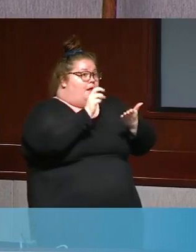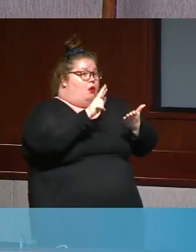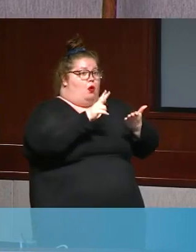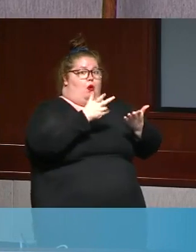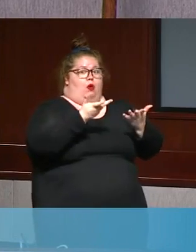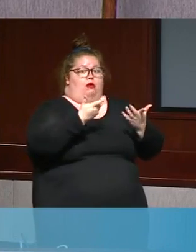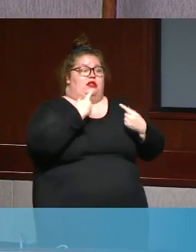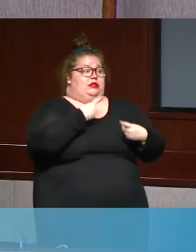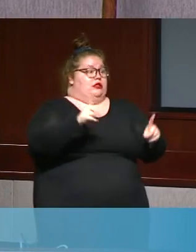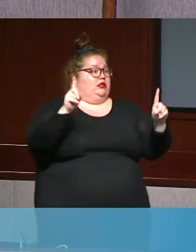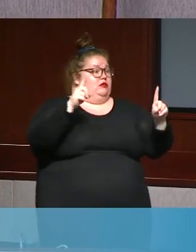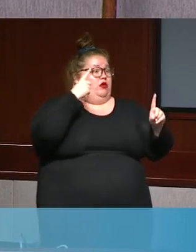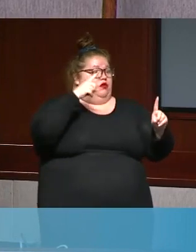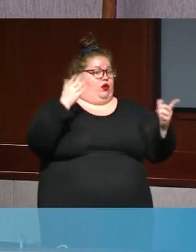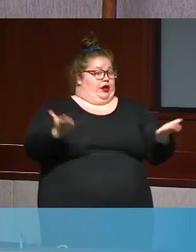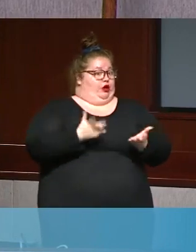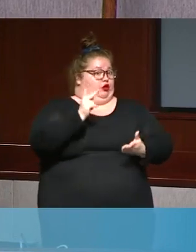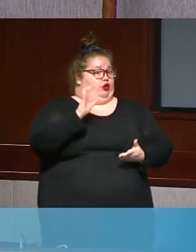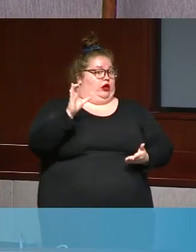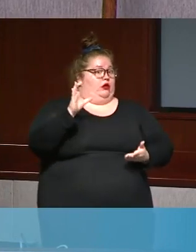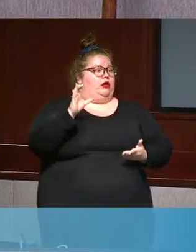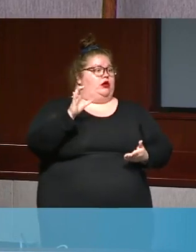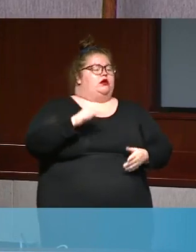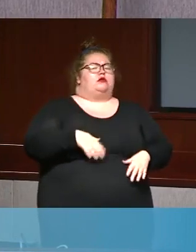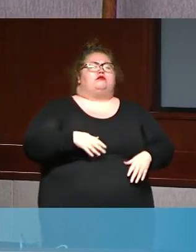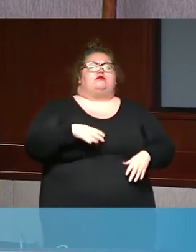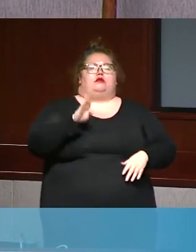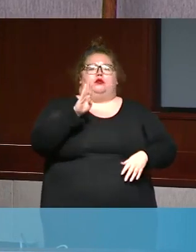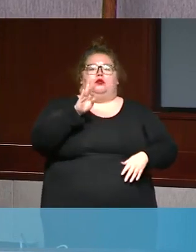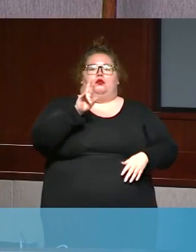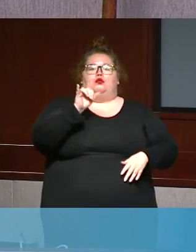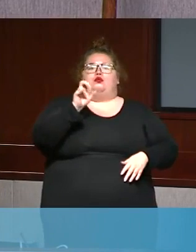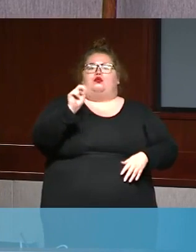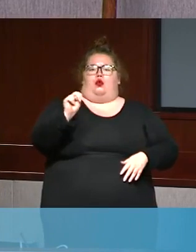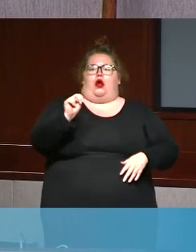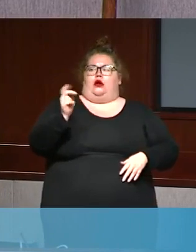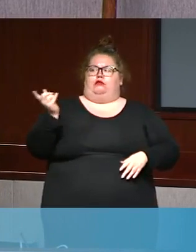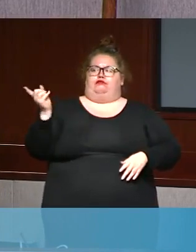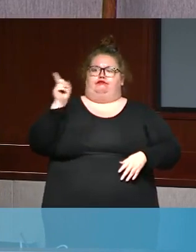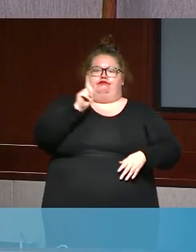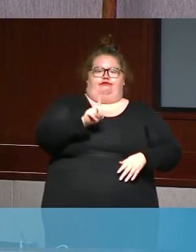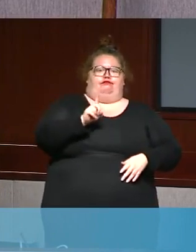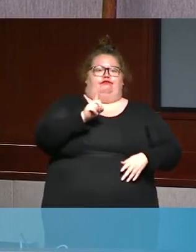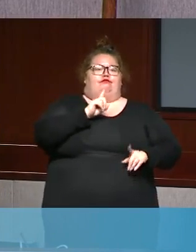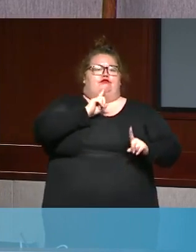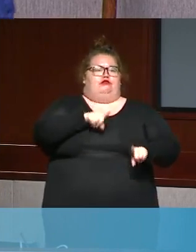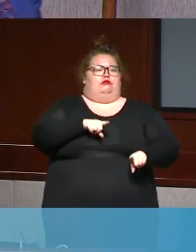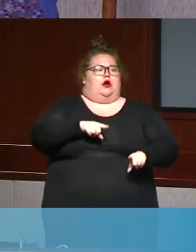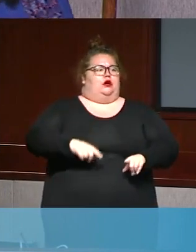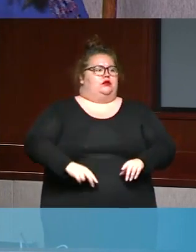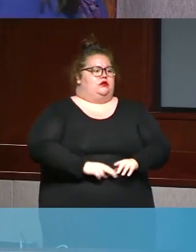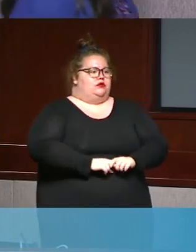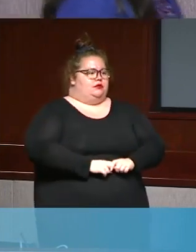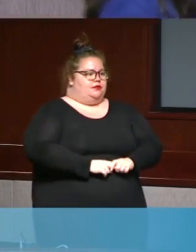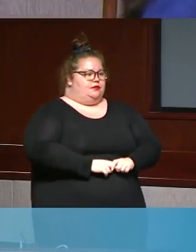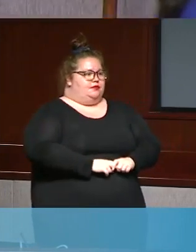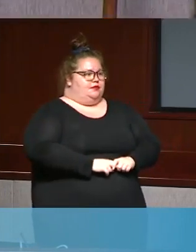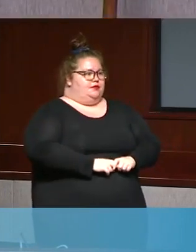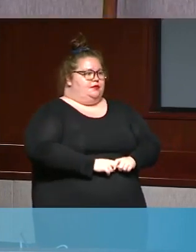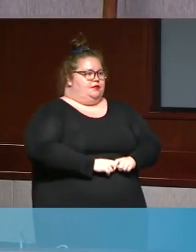So we'll have Bryn respond to your question. Give us just 1 second. Thank you.